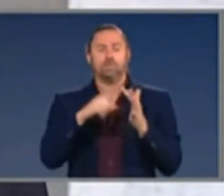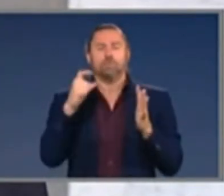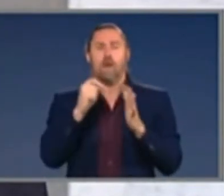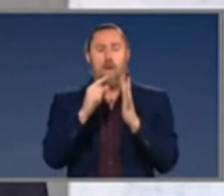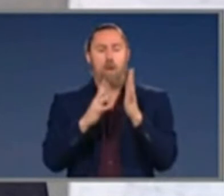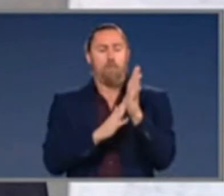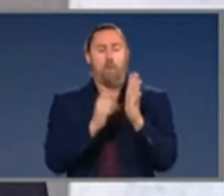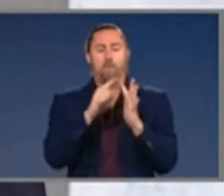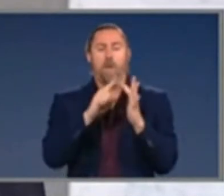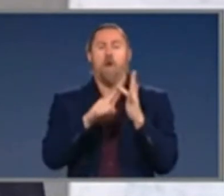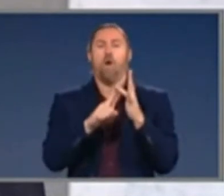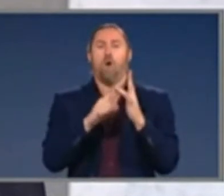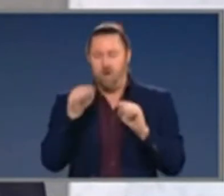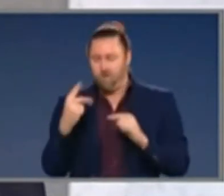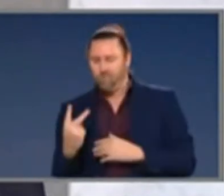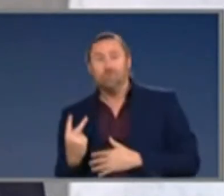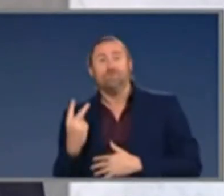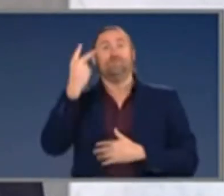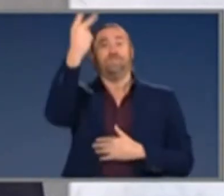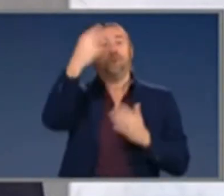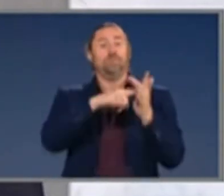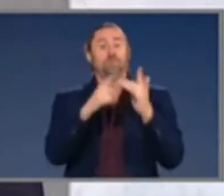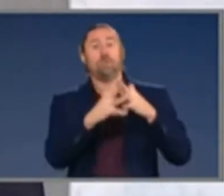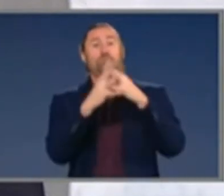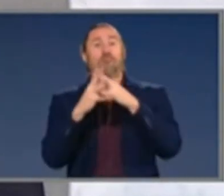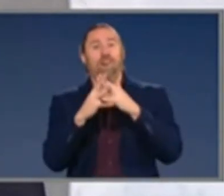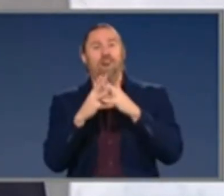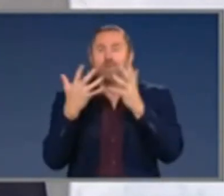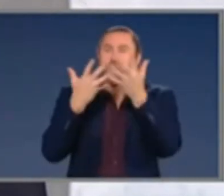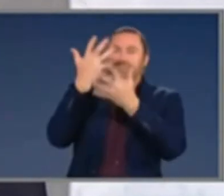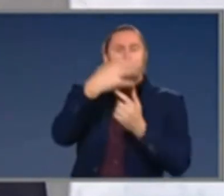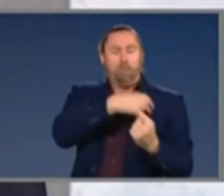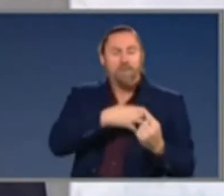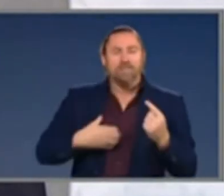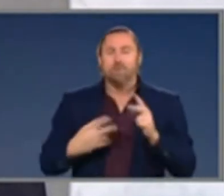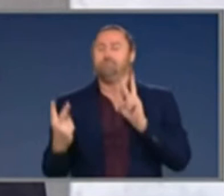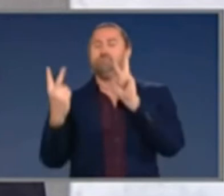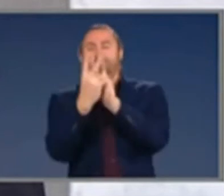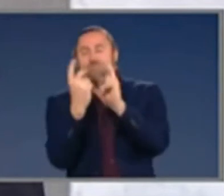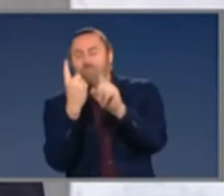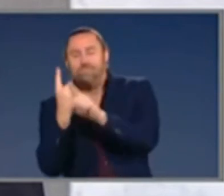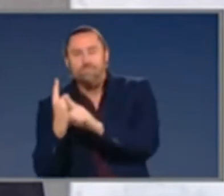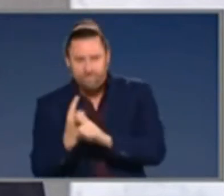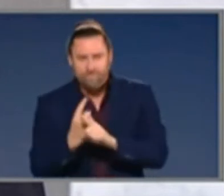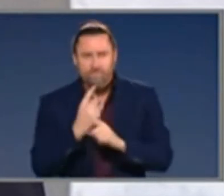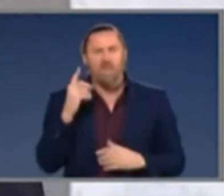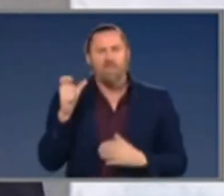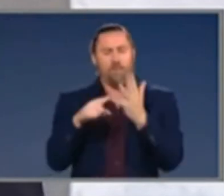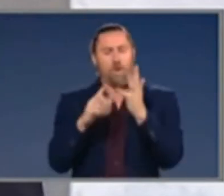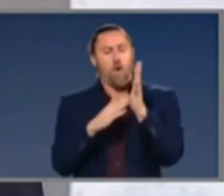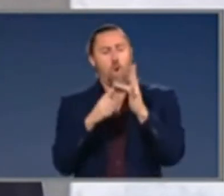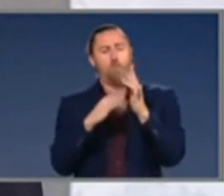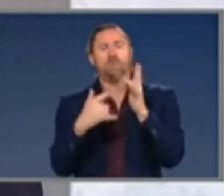days said democracies like ours need to try and induce change within the Communist Party